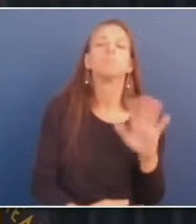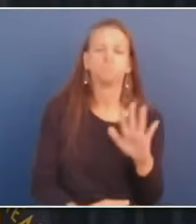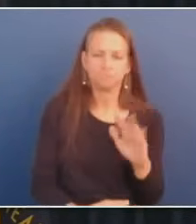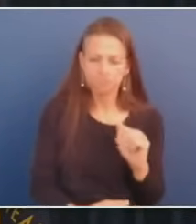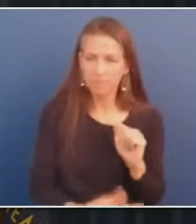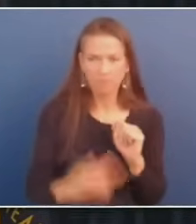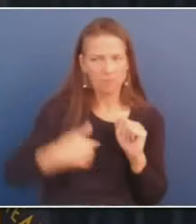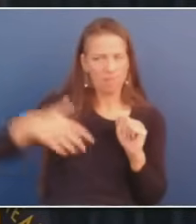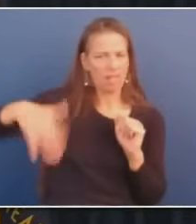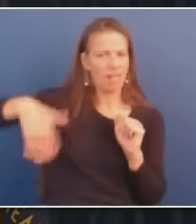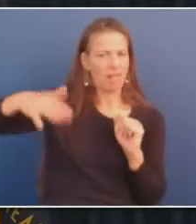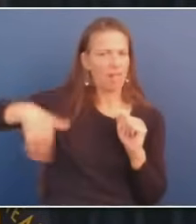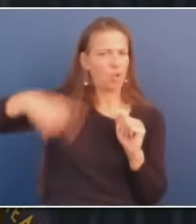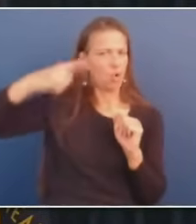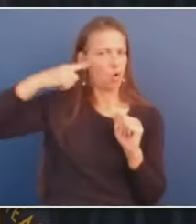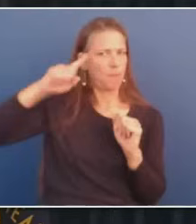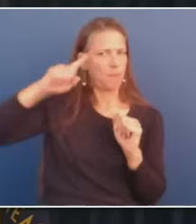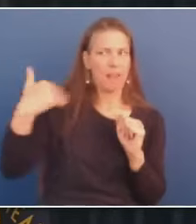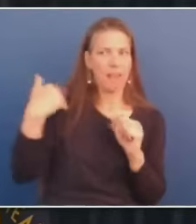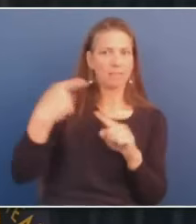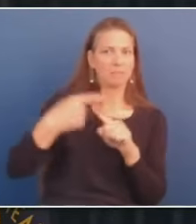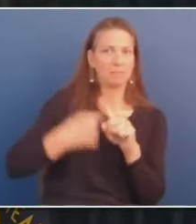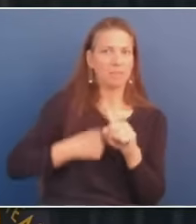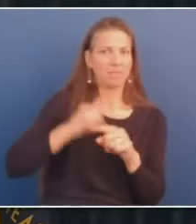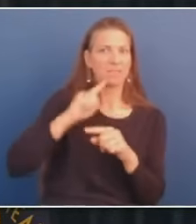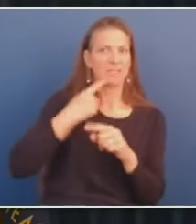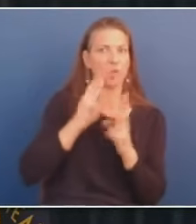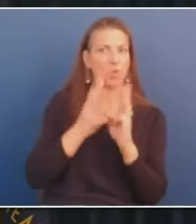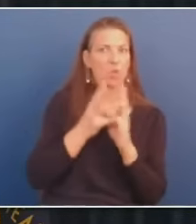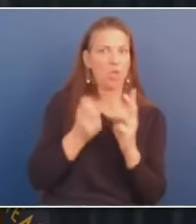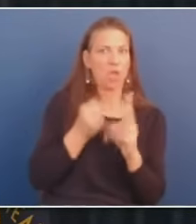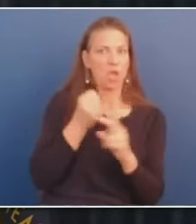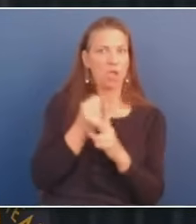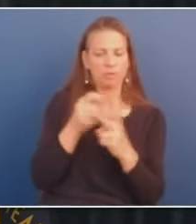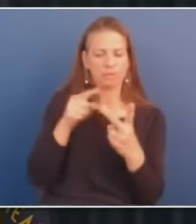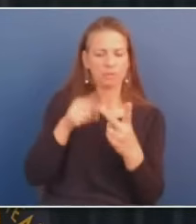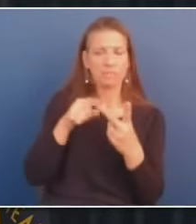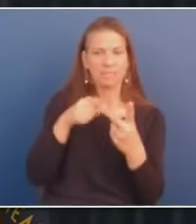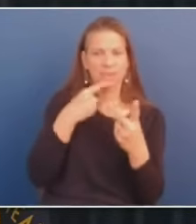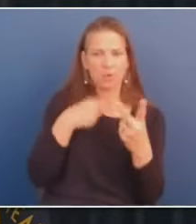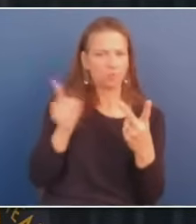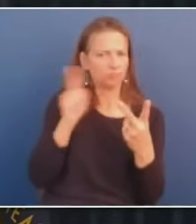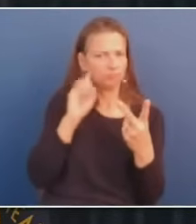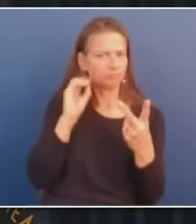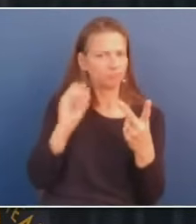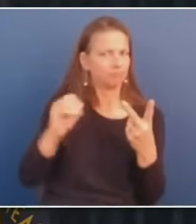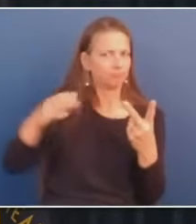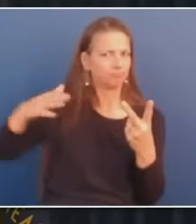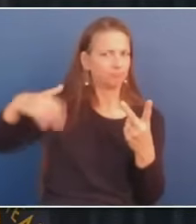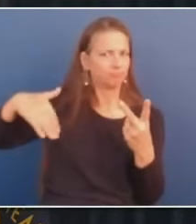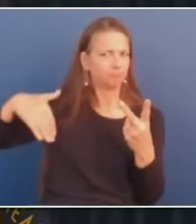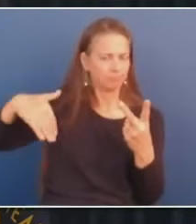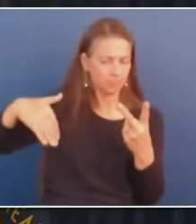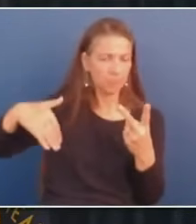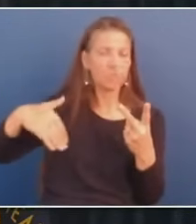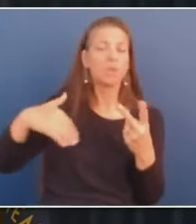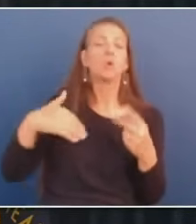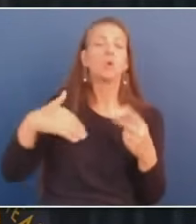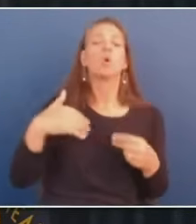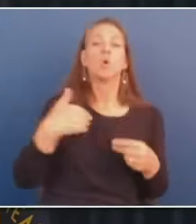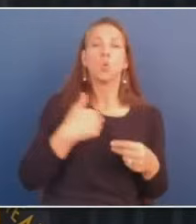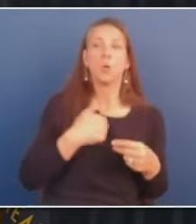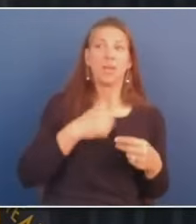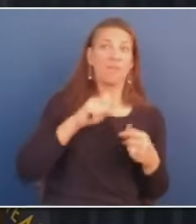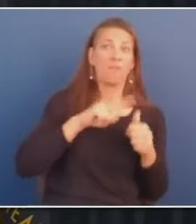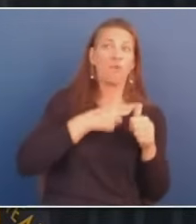heard about last month's severe weather declaration. We were at least initially denied for